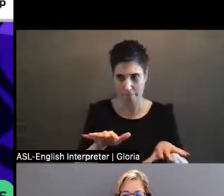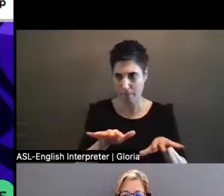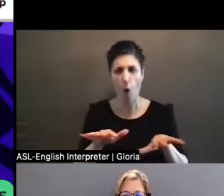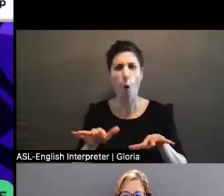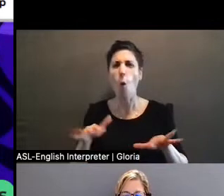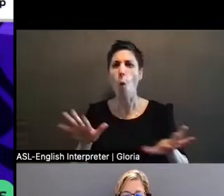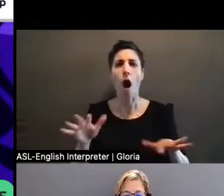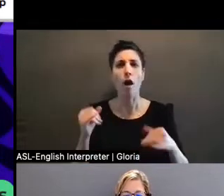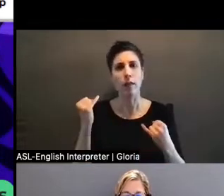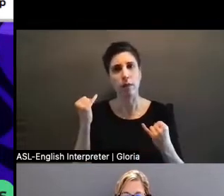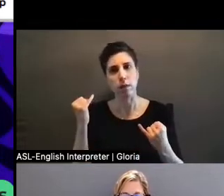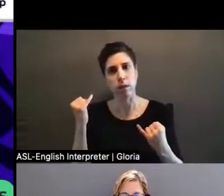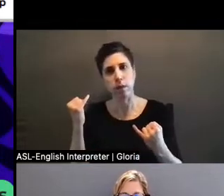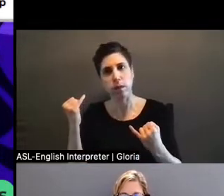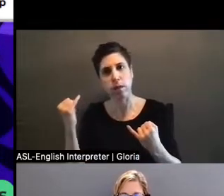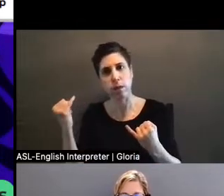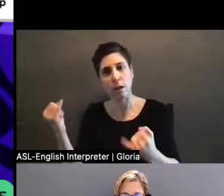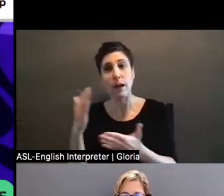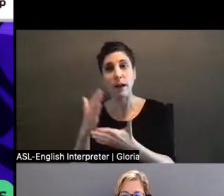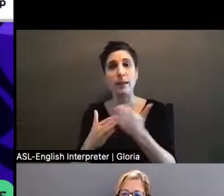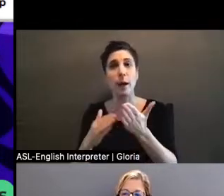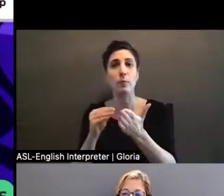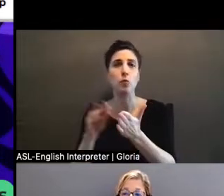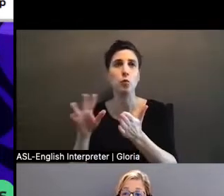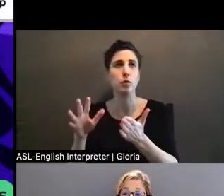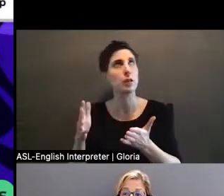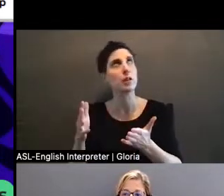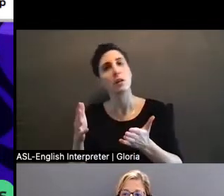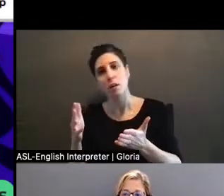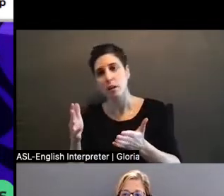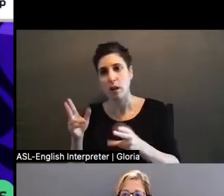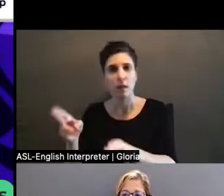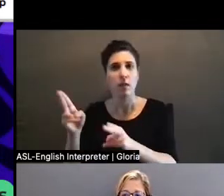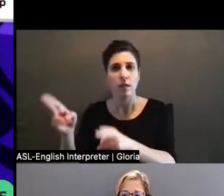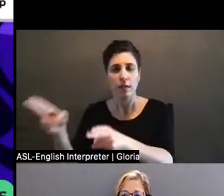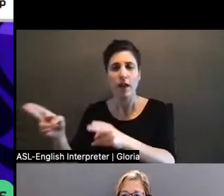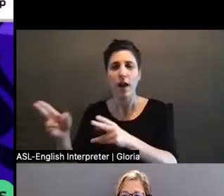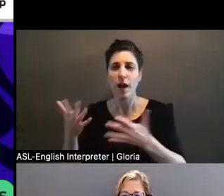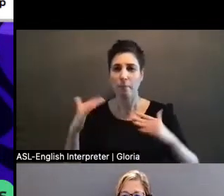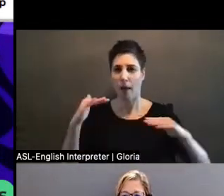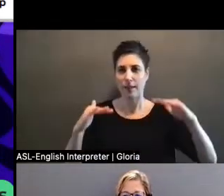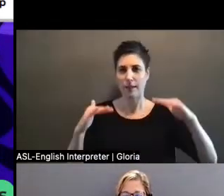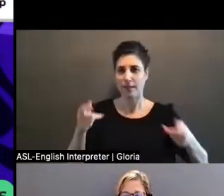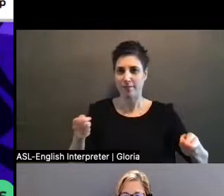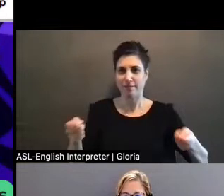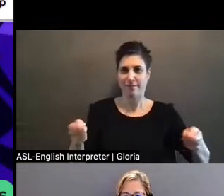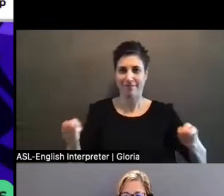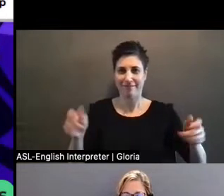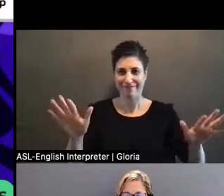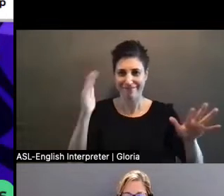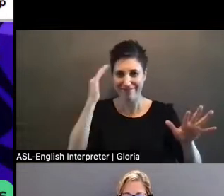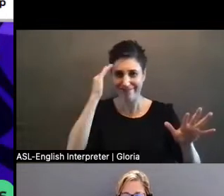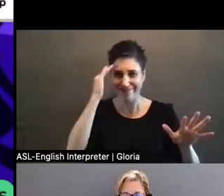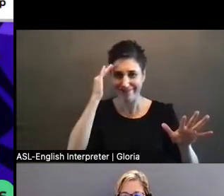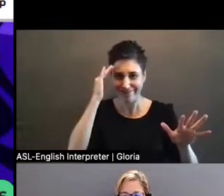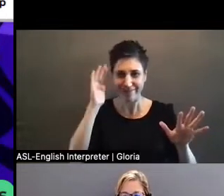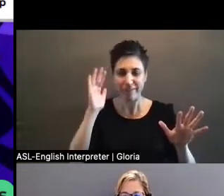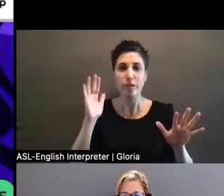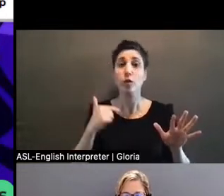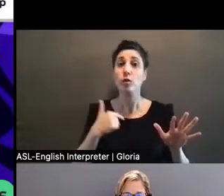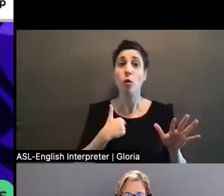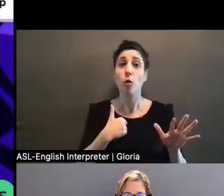too much extra time left over. So to do this, everybody needs to